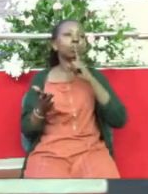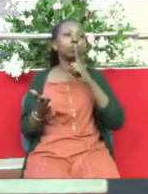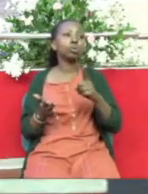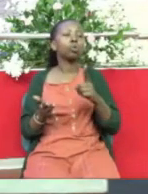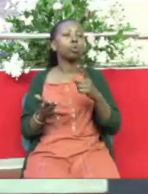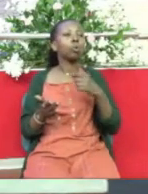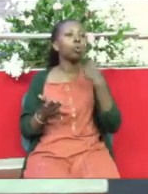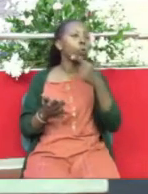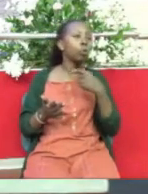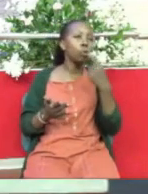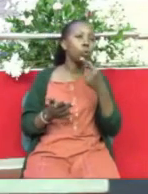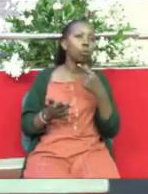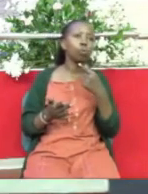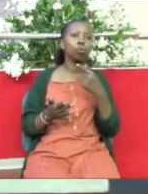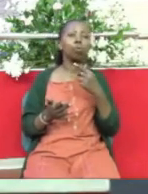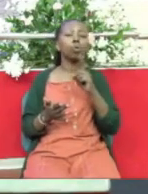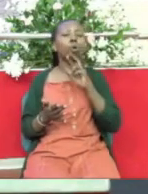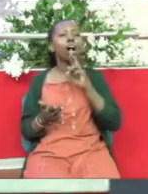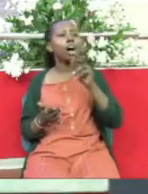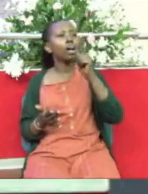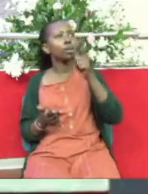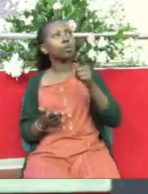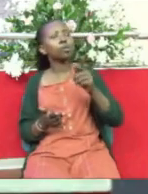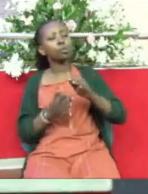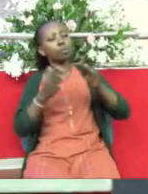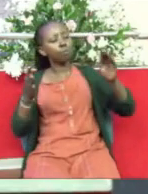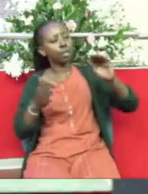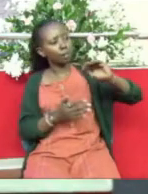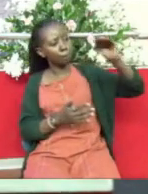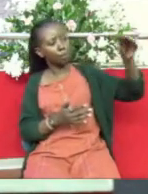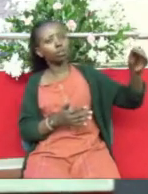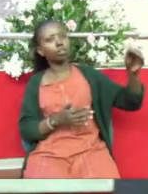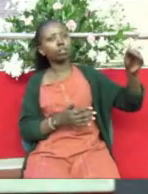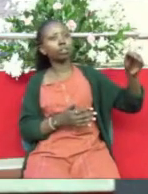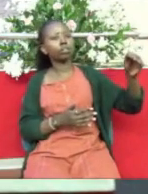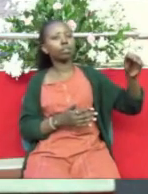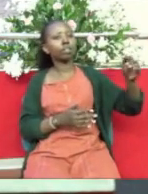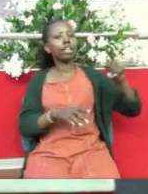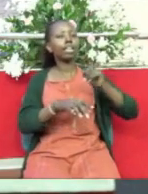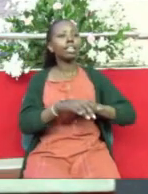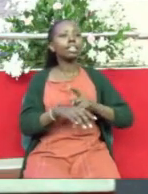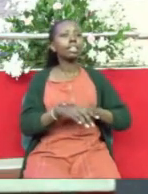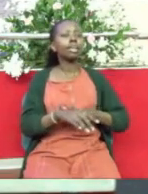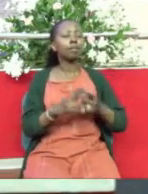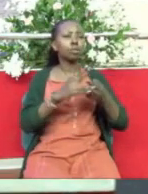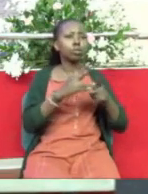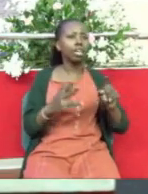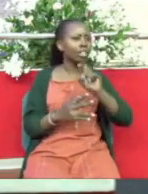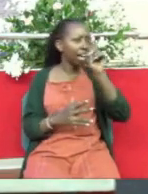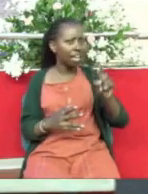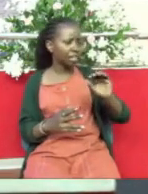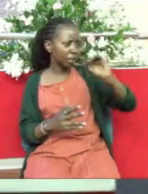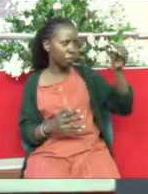who art thou, O great mountain? Basi wewe ni nani mlima mkuu? It is time for you to begin asking that question.